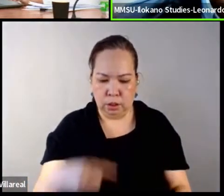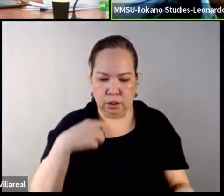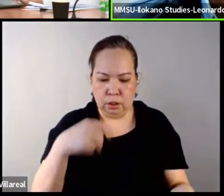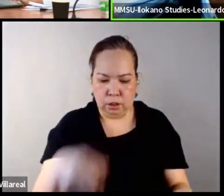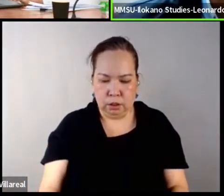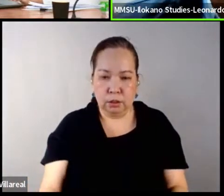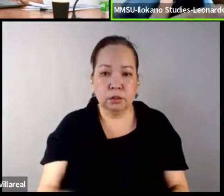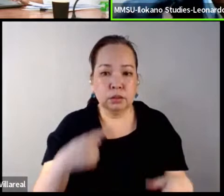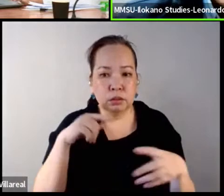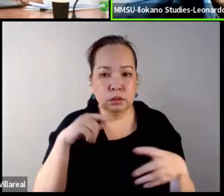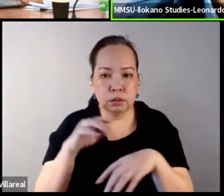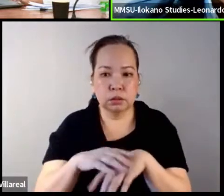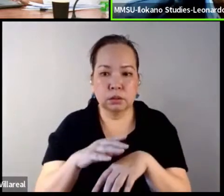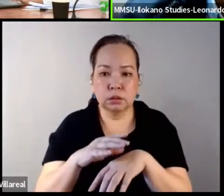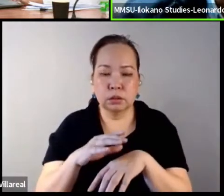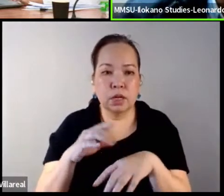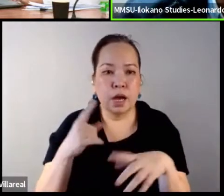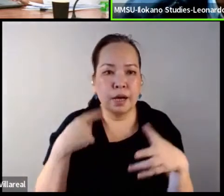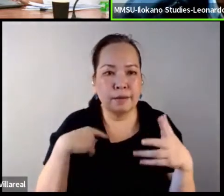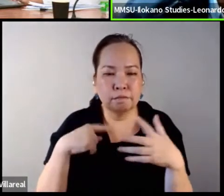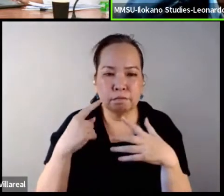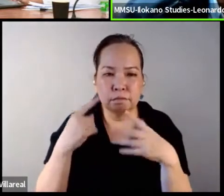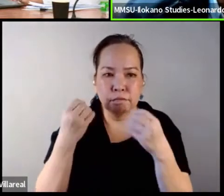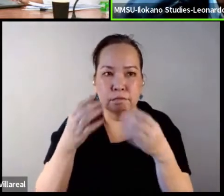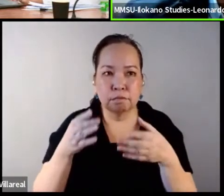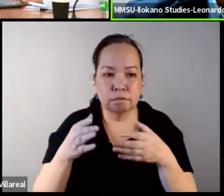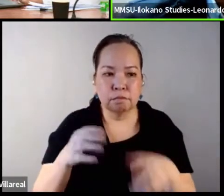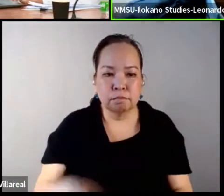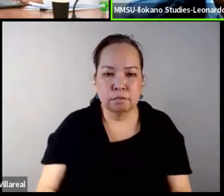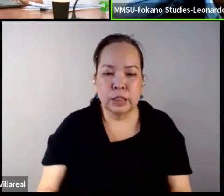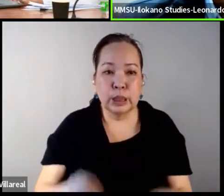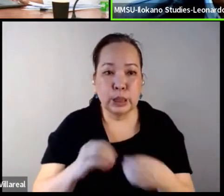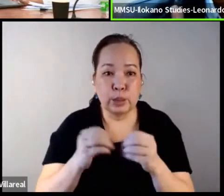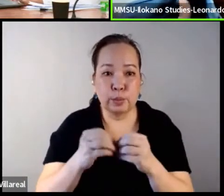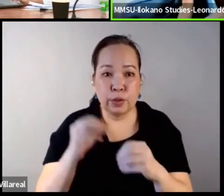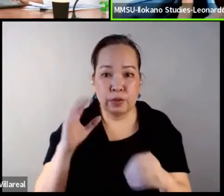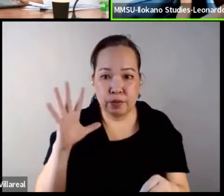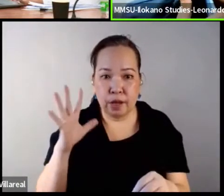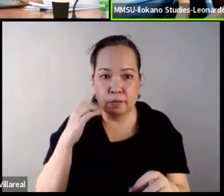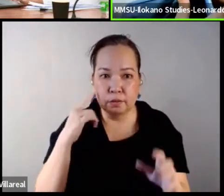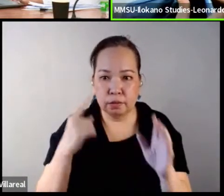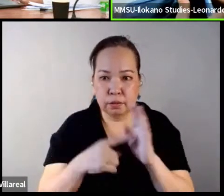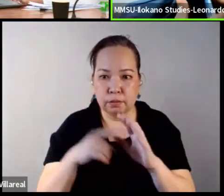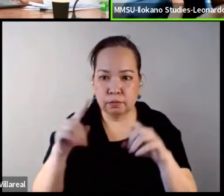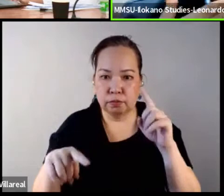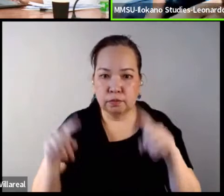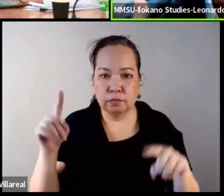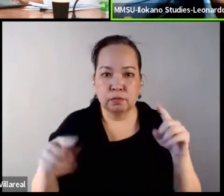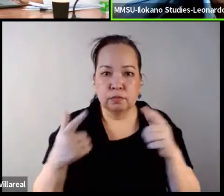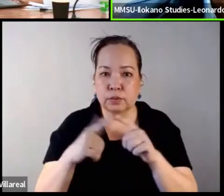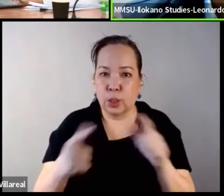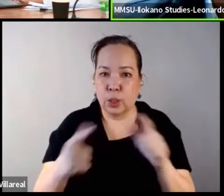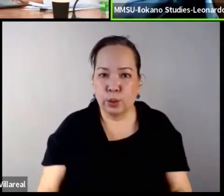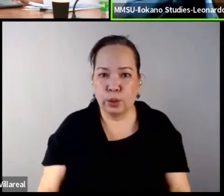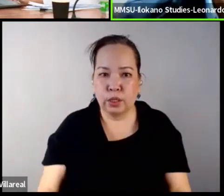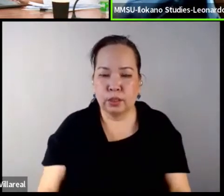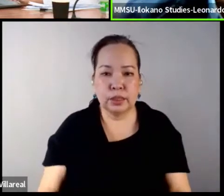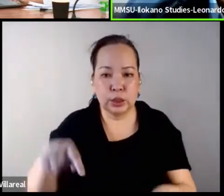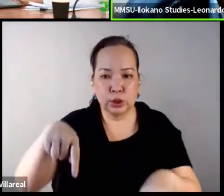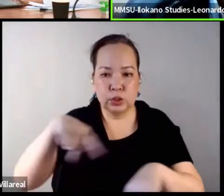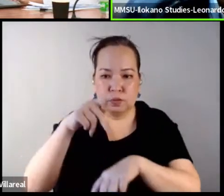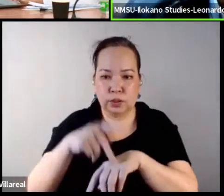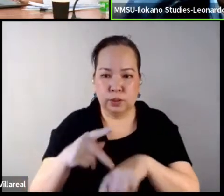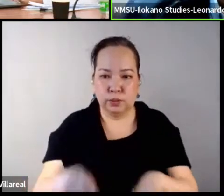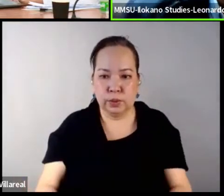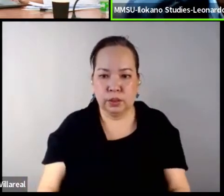our path towards this. And also number five, we recognize the diversity of languages in the Philippines. That is